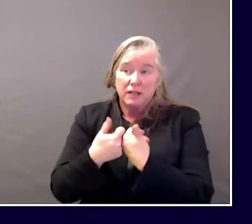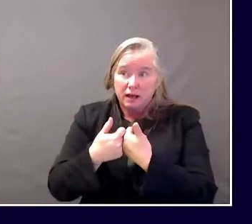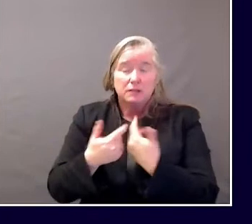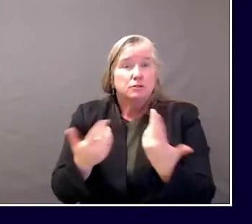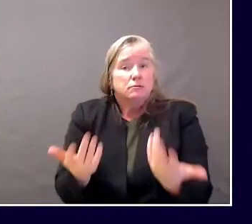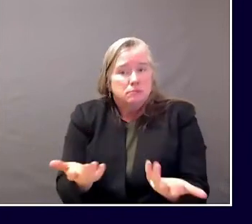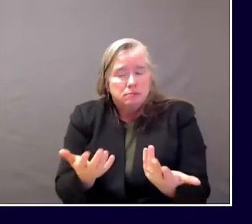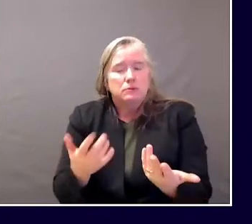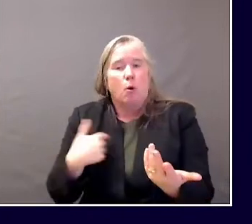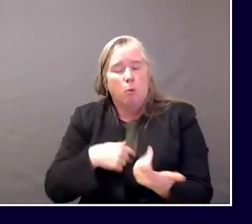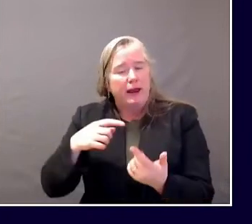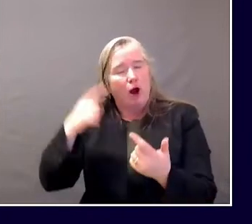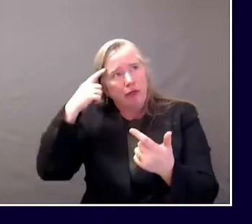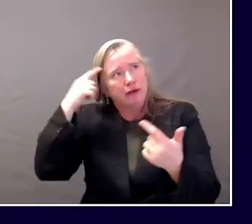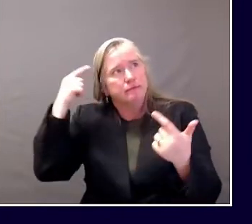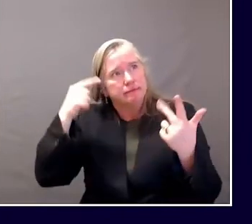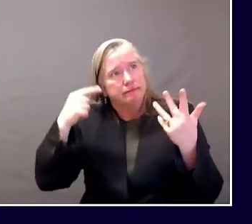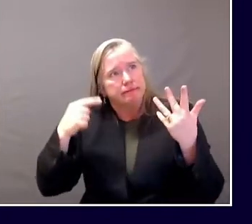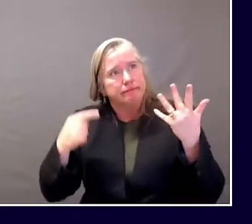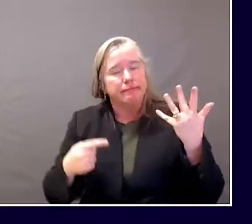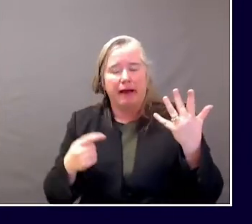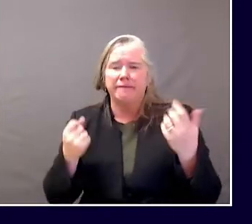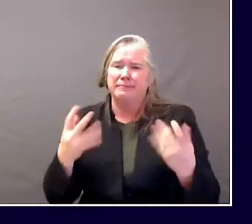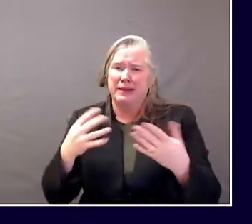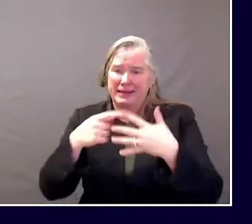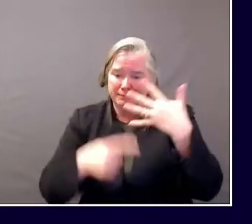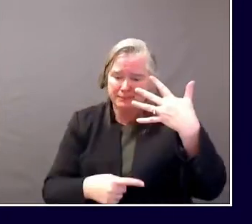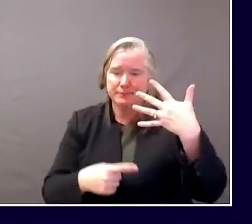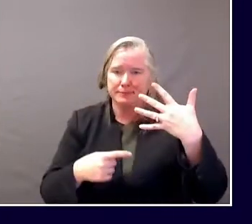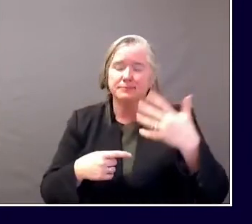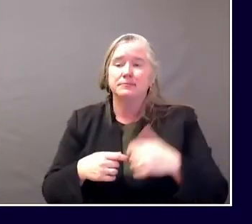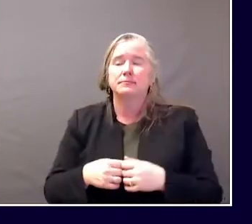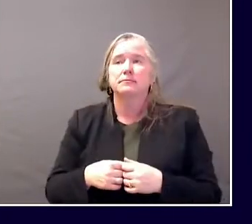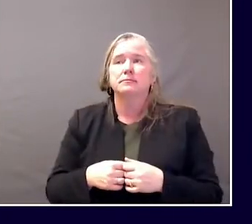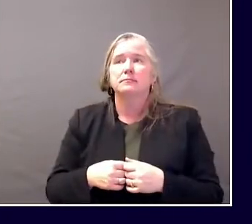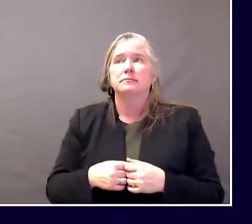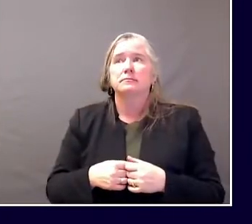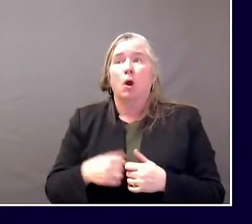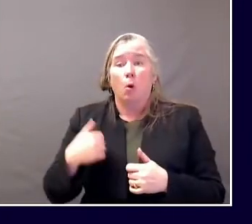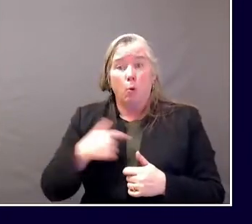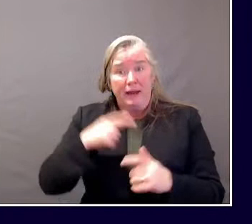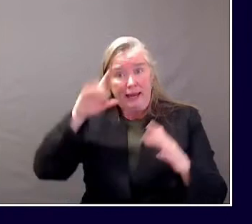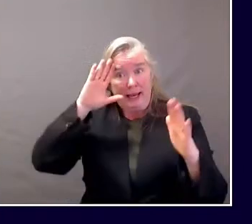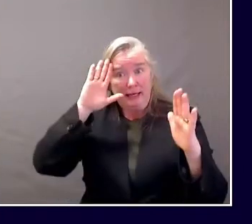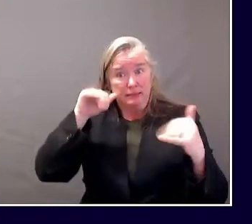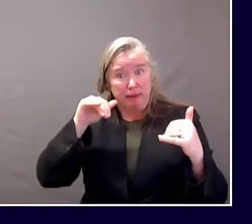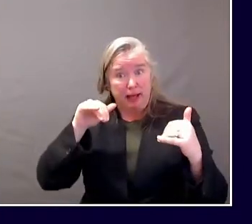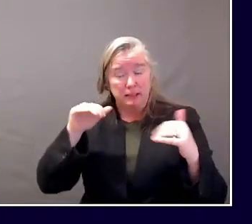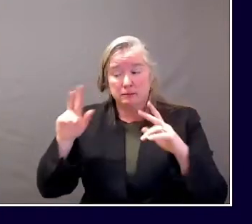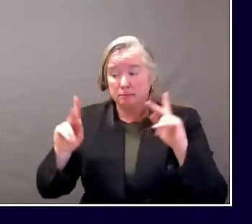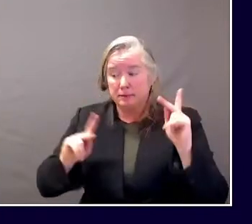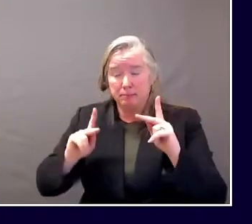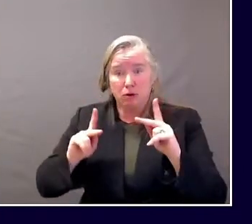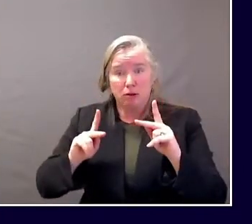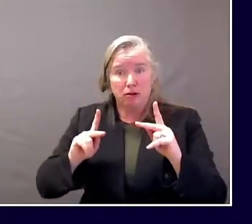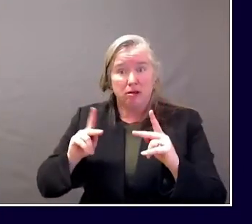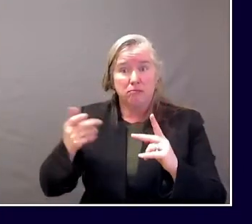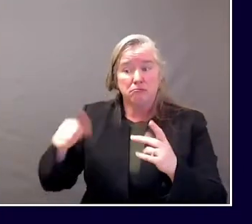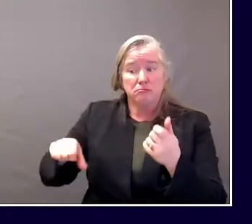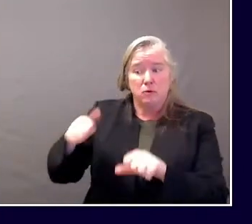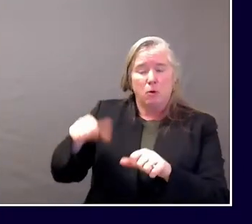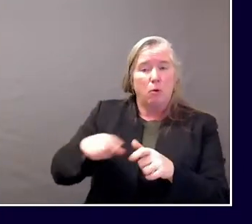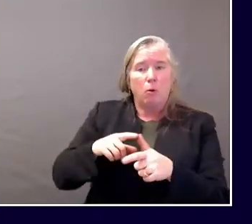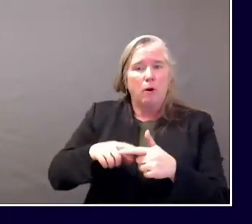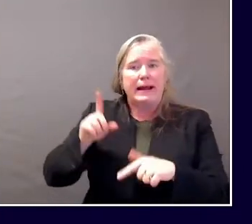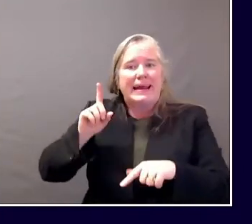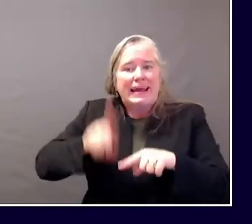now. Again, I don't think we're anticipating that there will be a slowdown, but if there is, then that is in service of